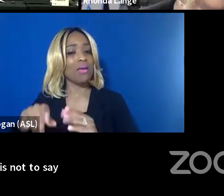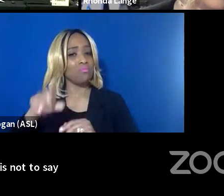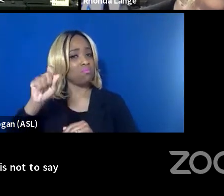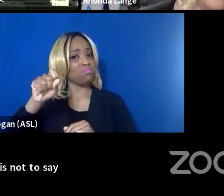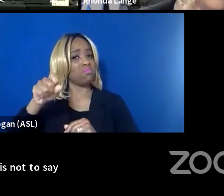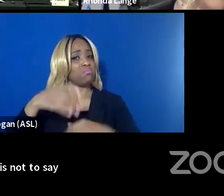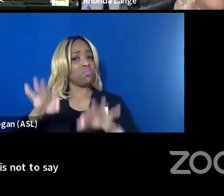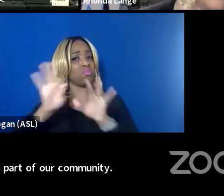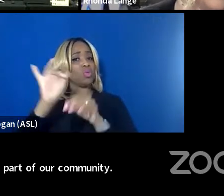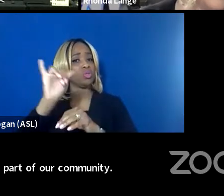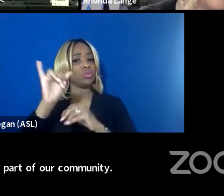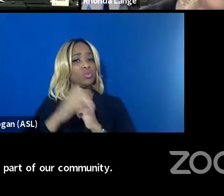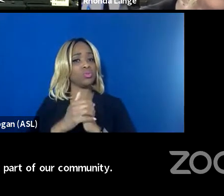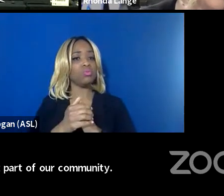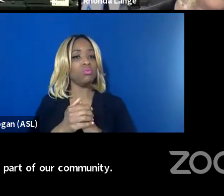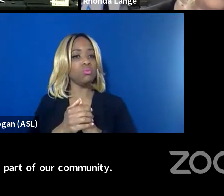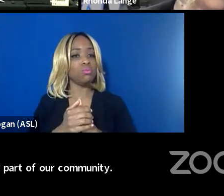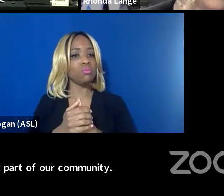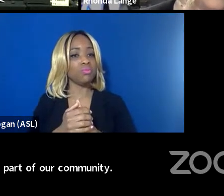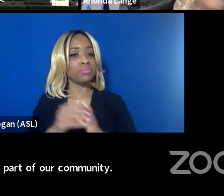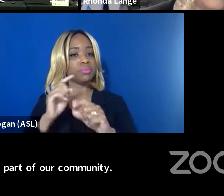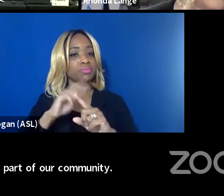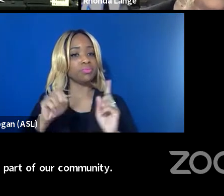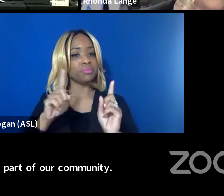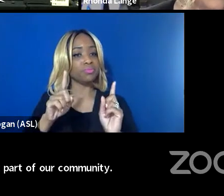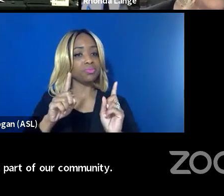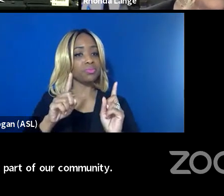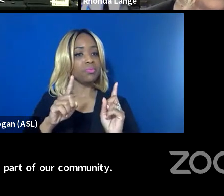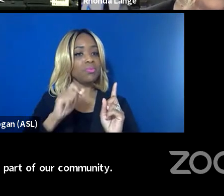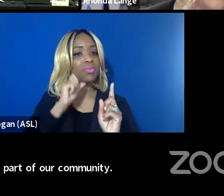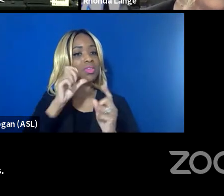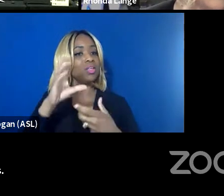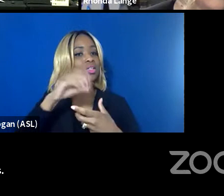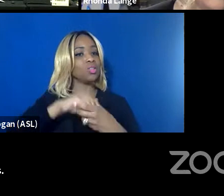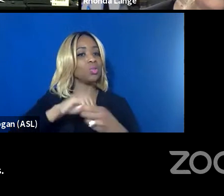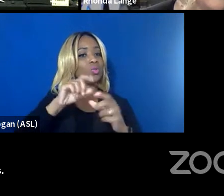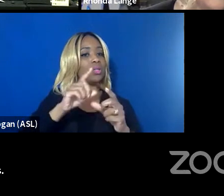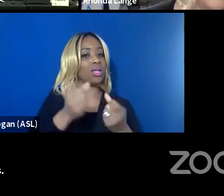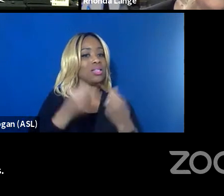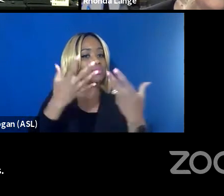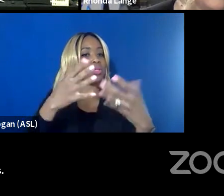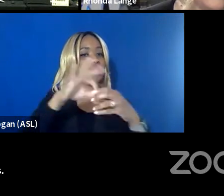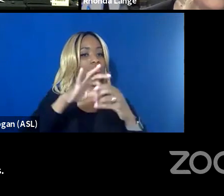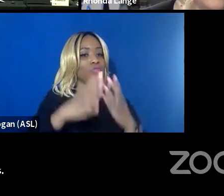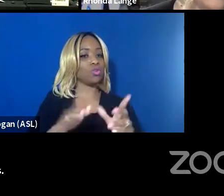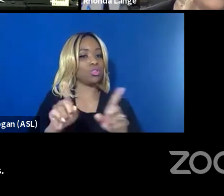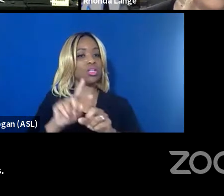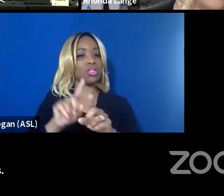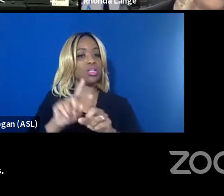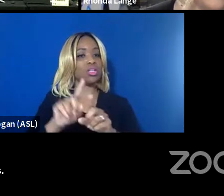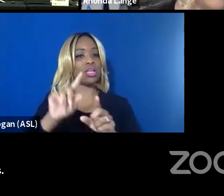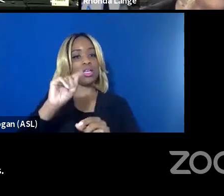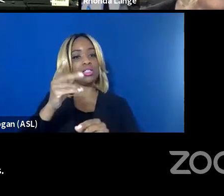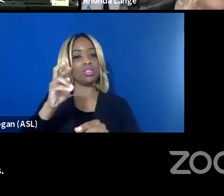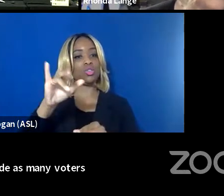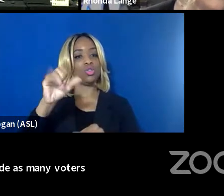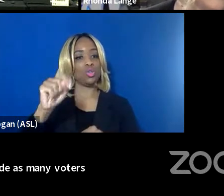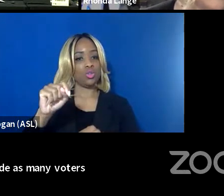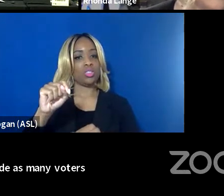It's just that it doesn't include as many voters as the tourist industry